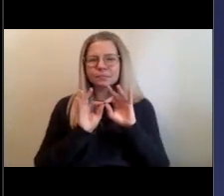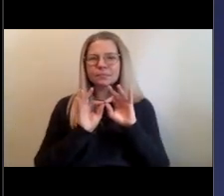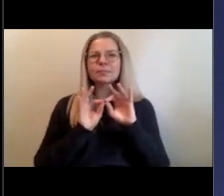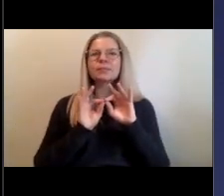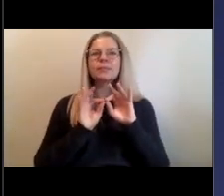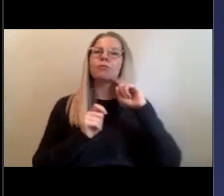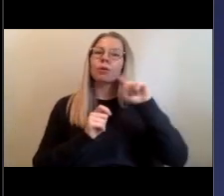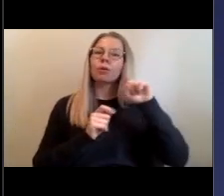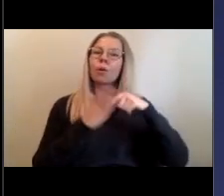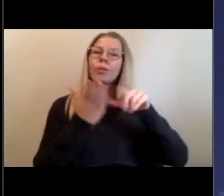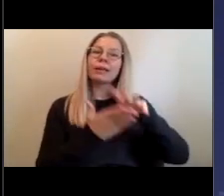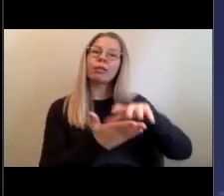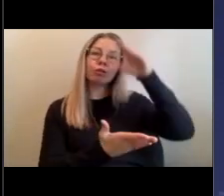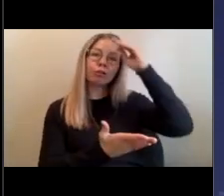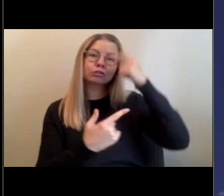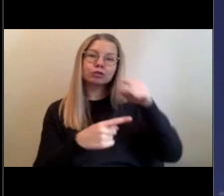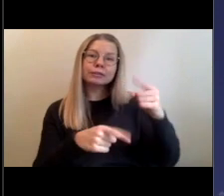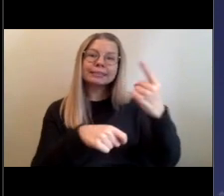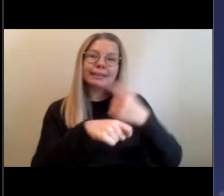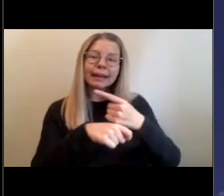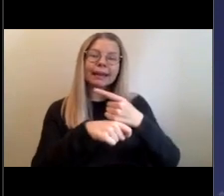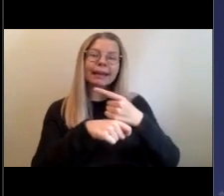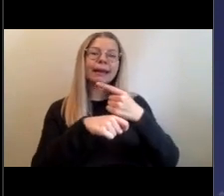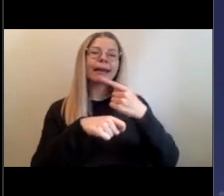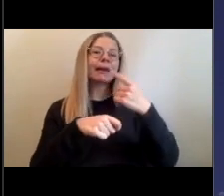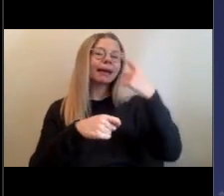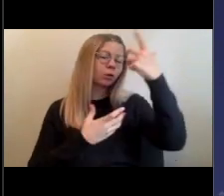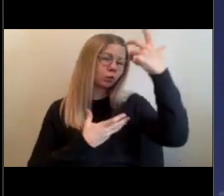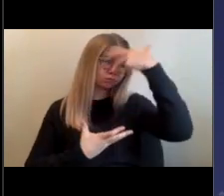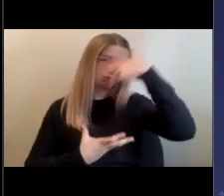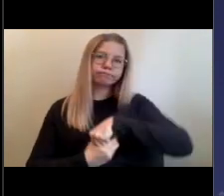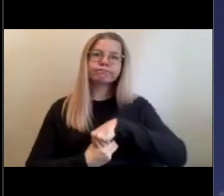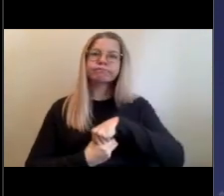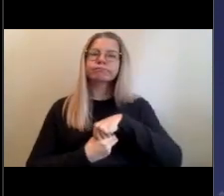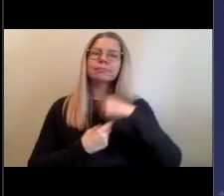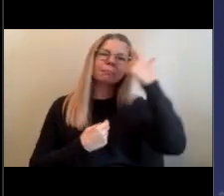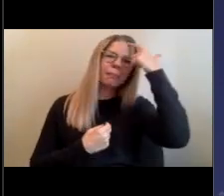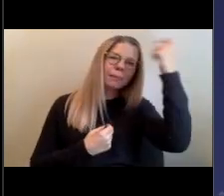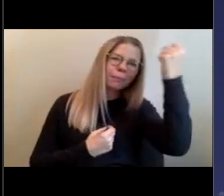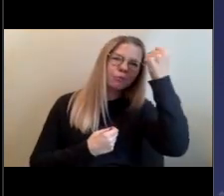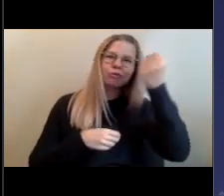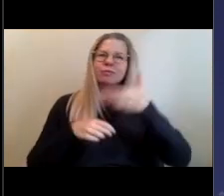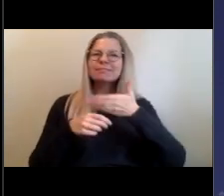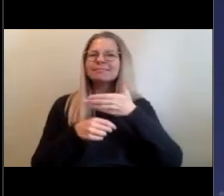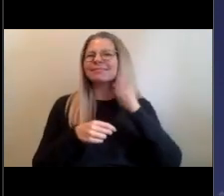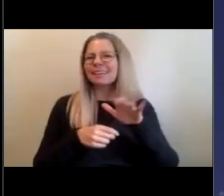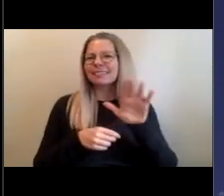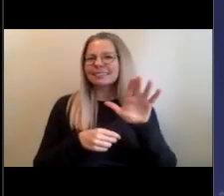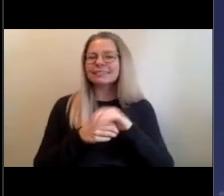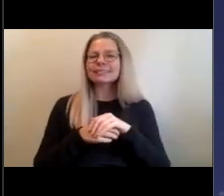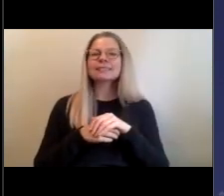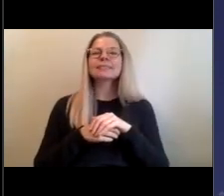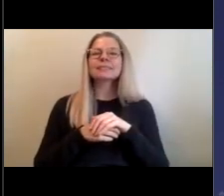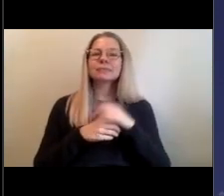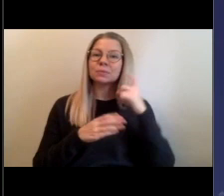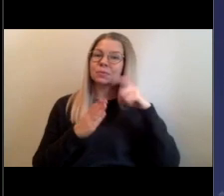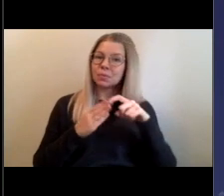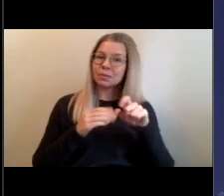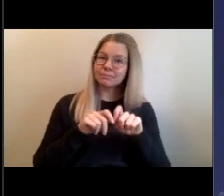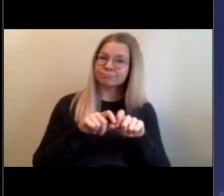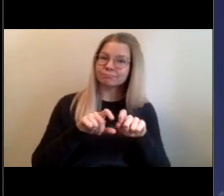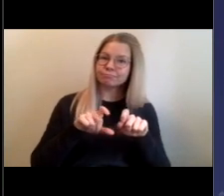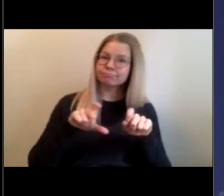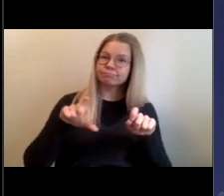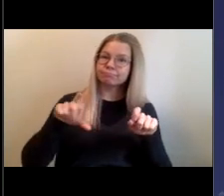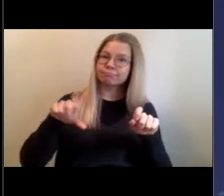consolidation of learning and memory. What you can see overall, the sleep has improved, and we're getting to the 8 hours that we would like to see.